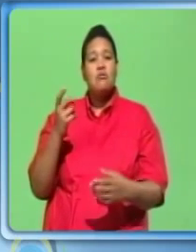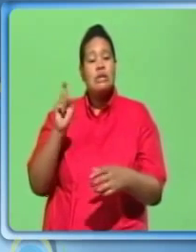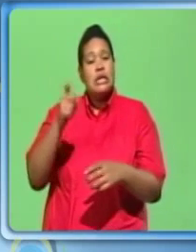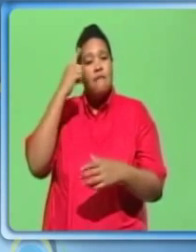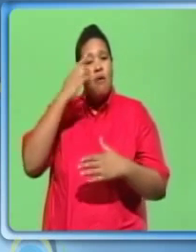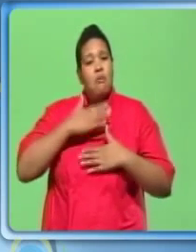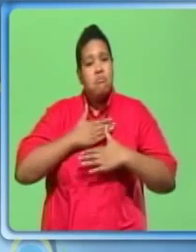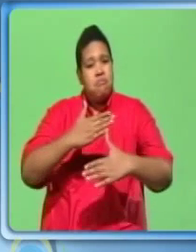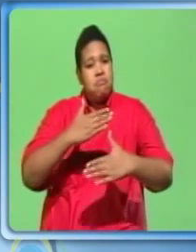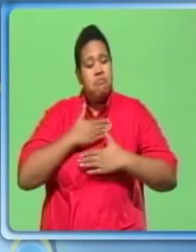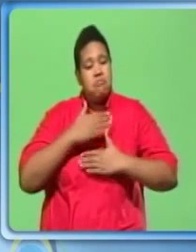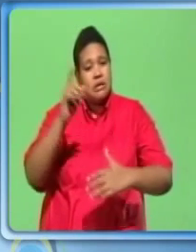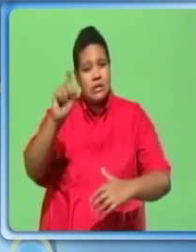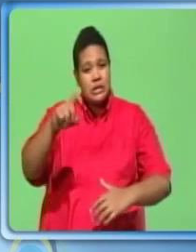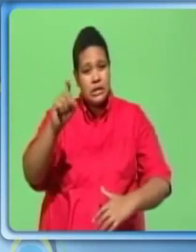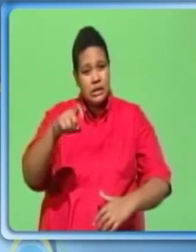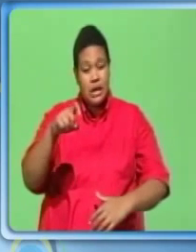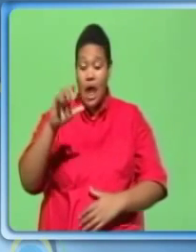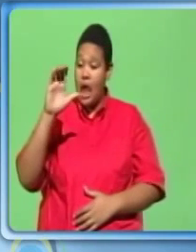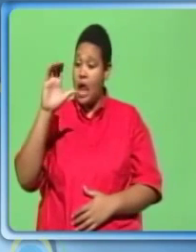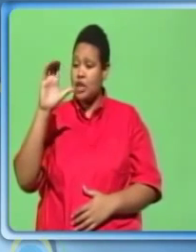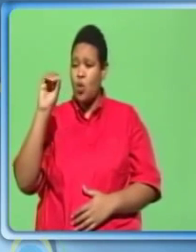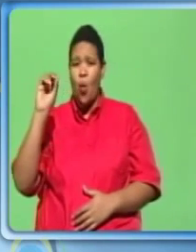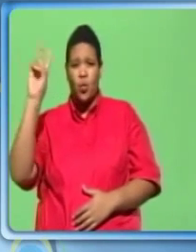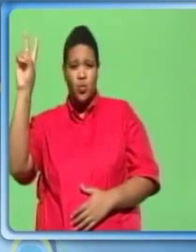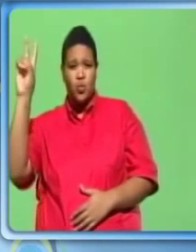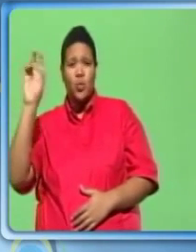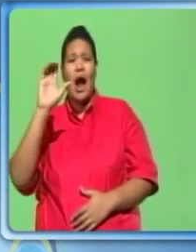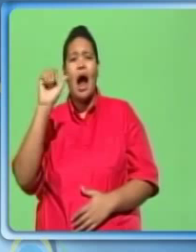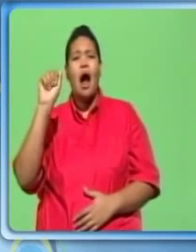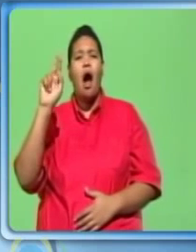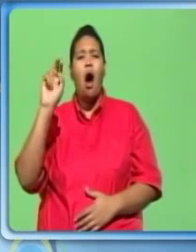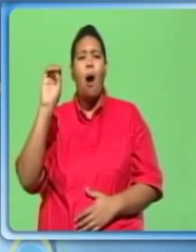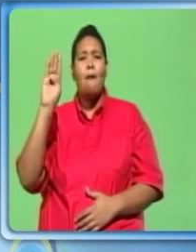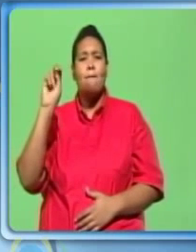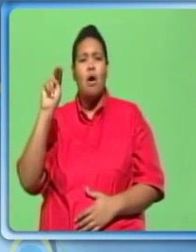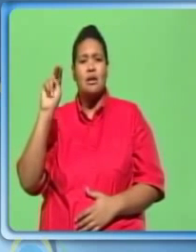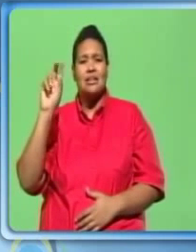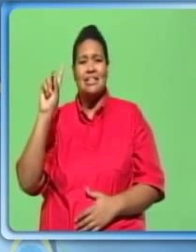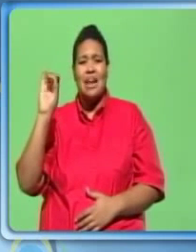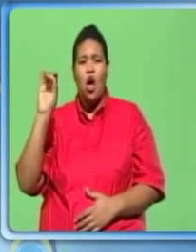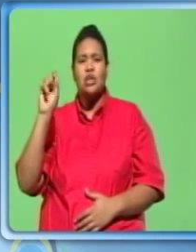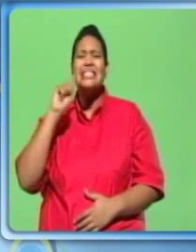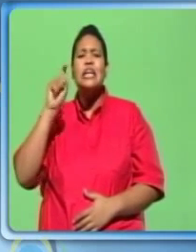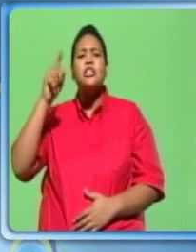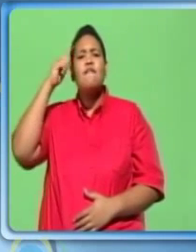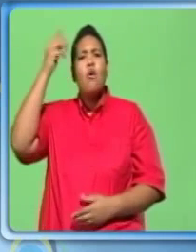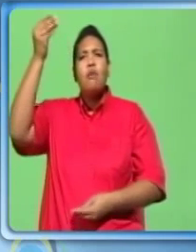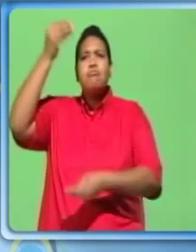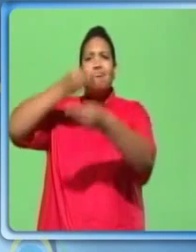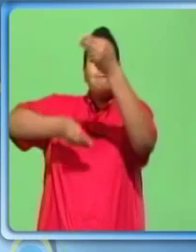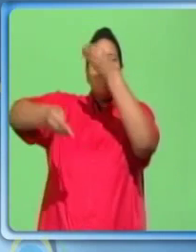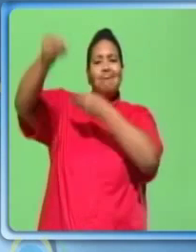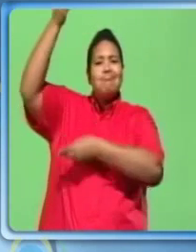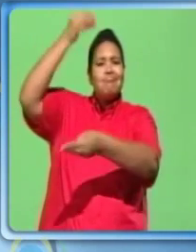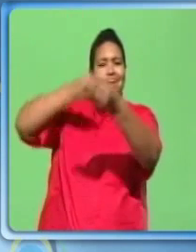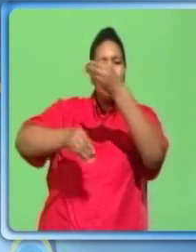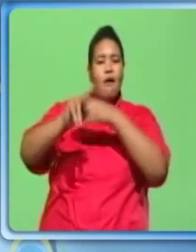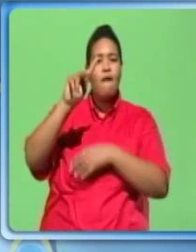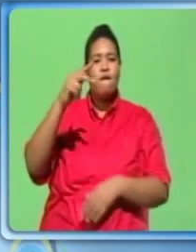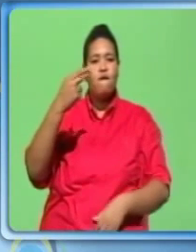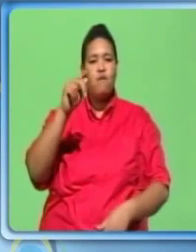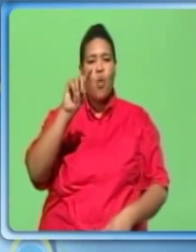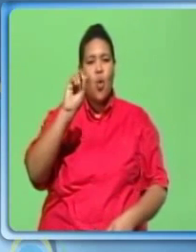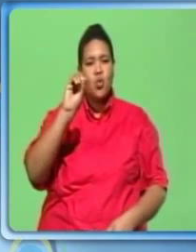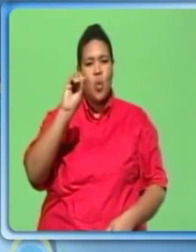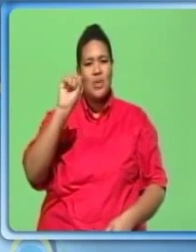respiration, and carbon dioxide is necessary for photosynthesis, and thereby lead to the